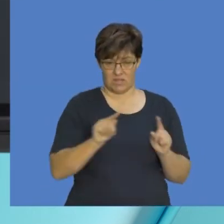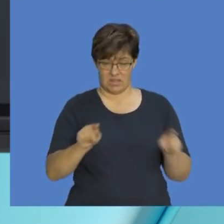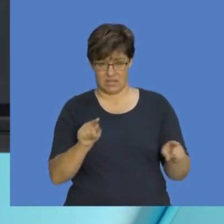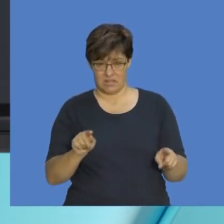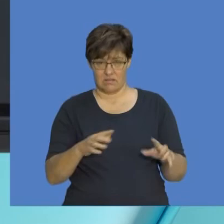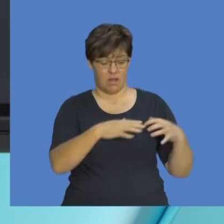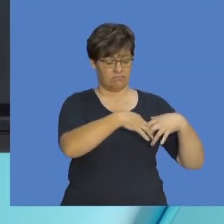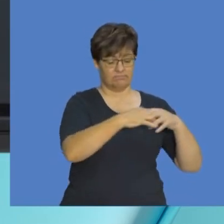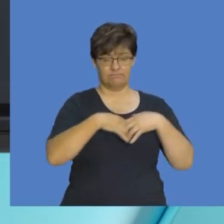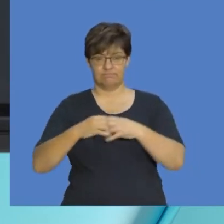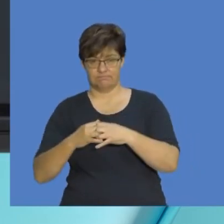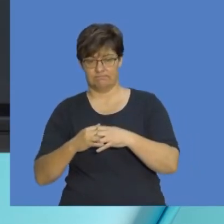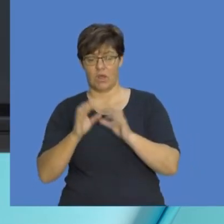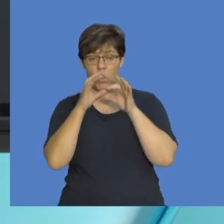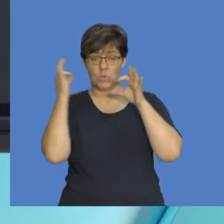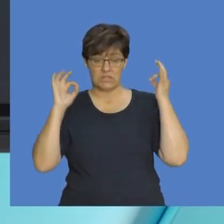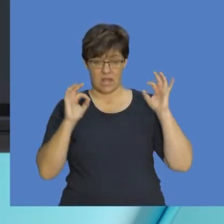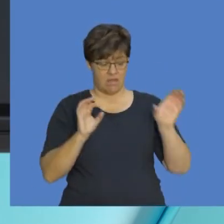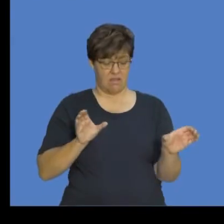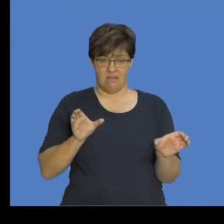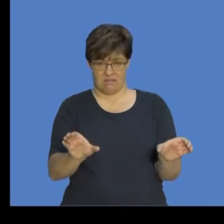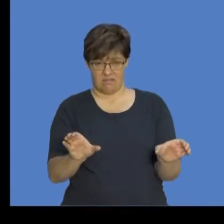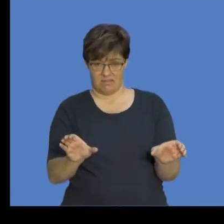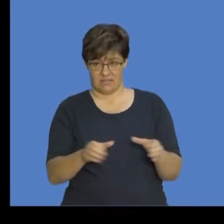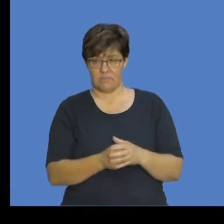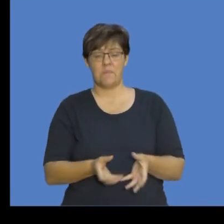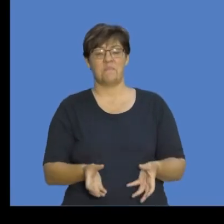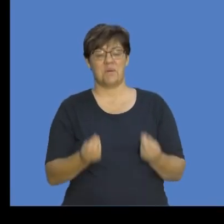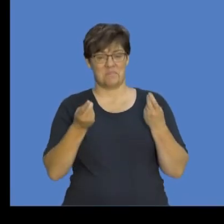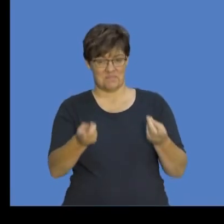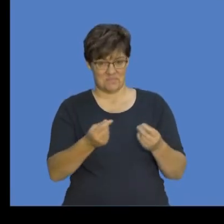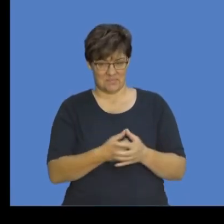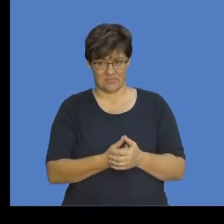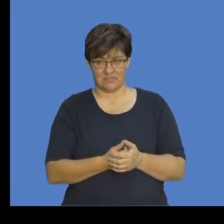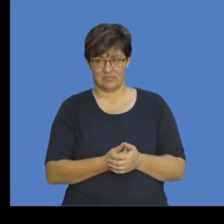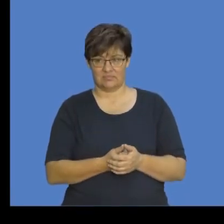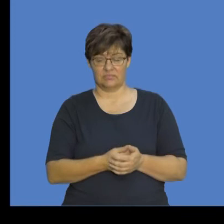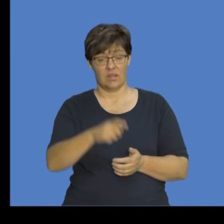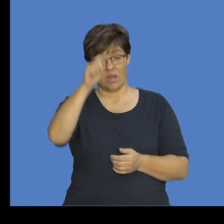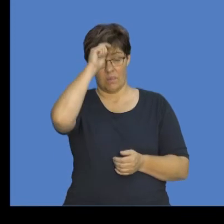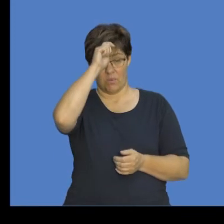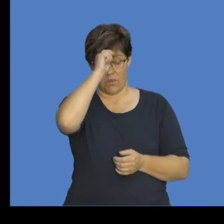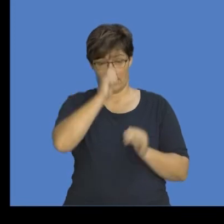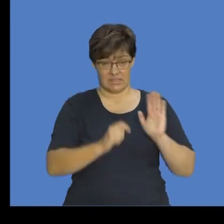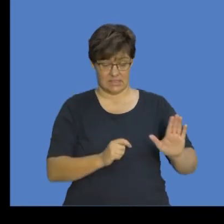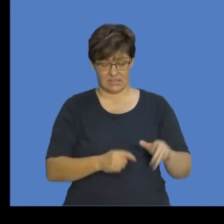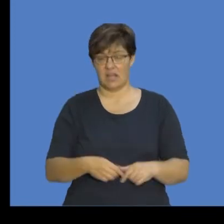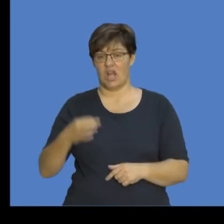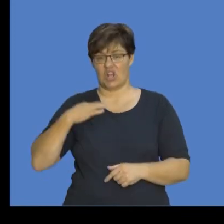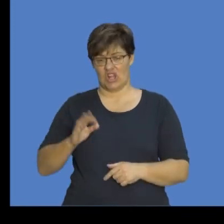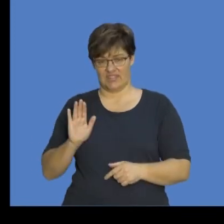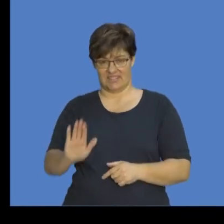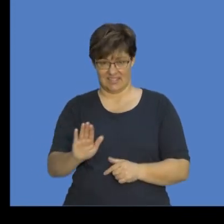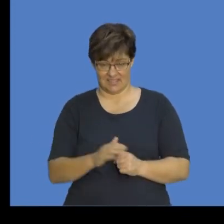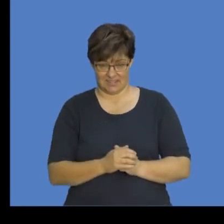2 whisker plots. And this is what do we get? We have boys plot and girls